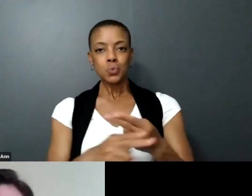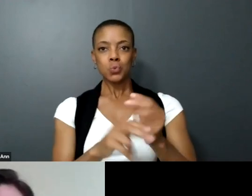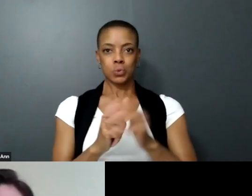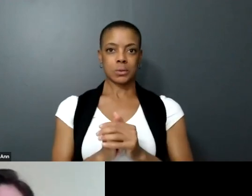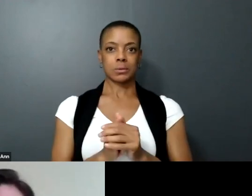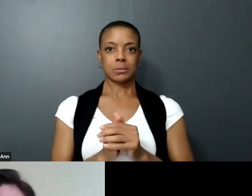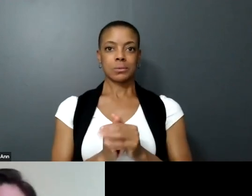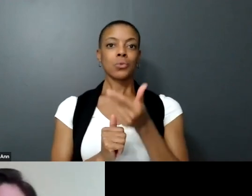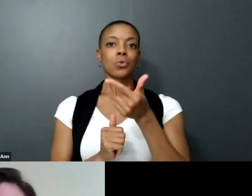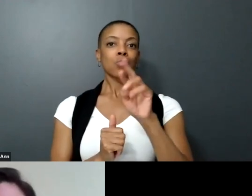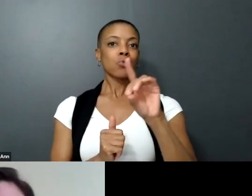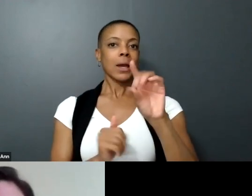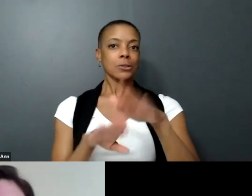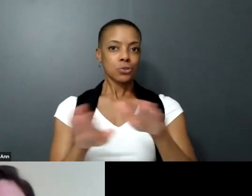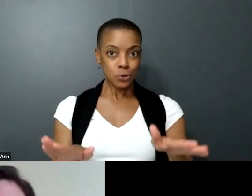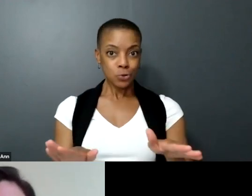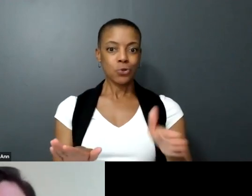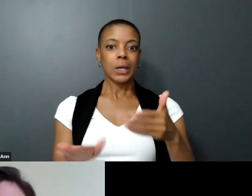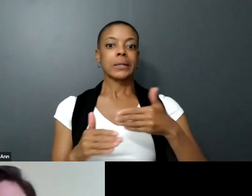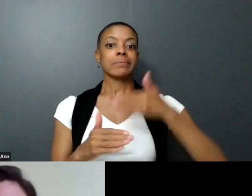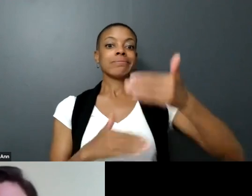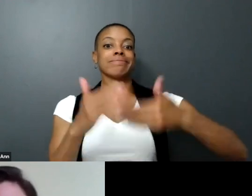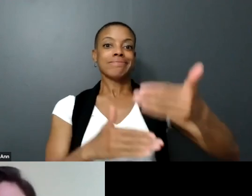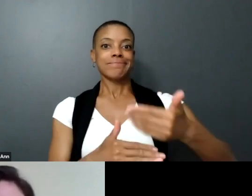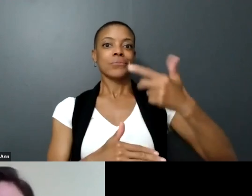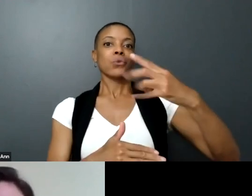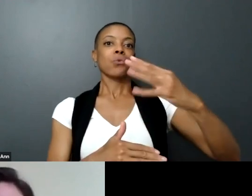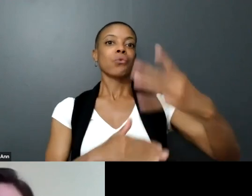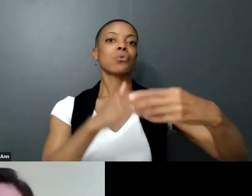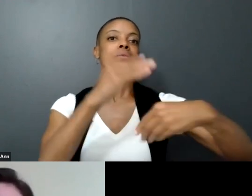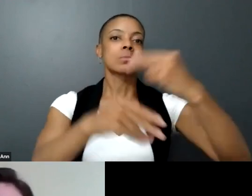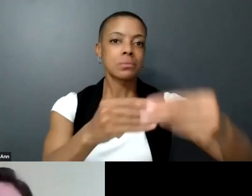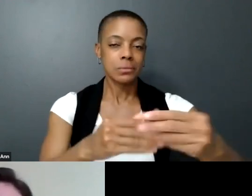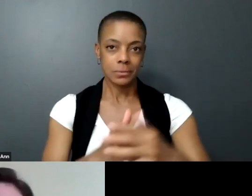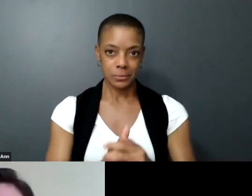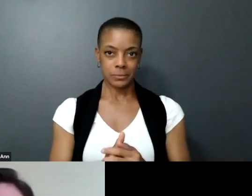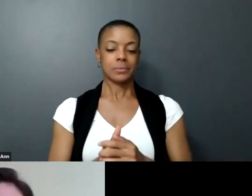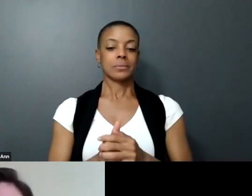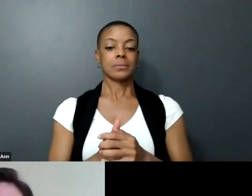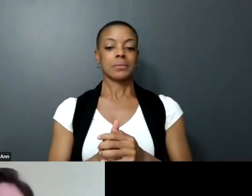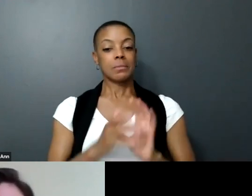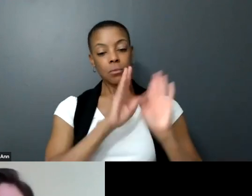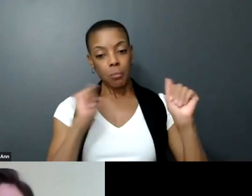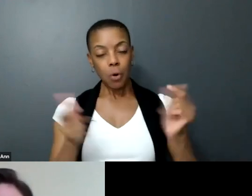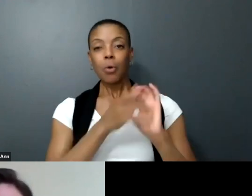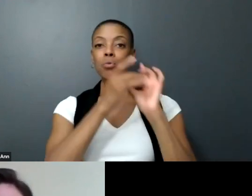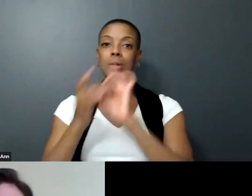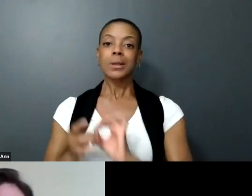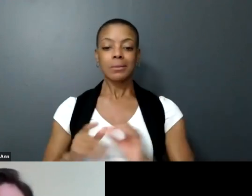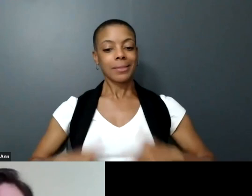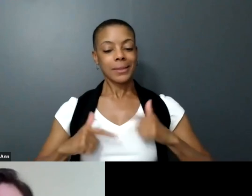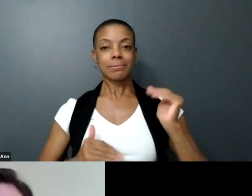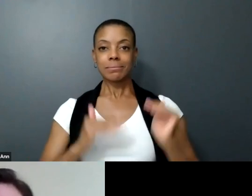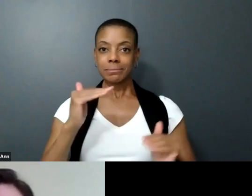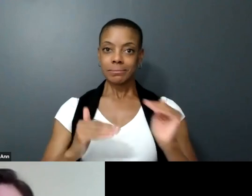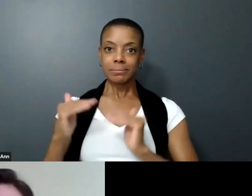grandchildren. We believe in sharing the land with all our relations and living in balance. We are able to benefit from what